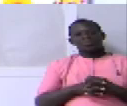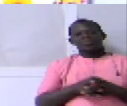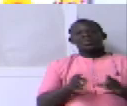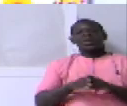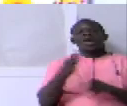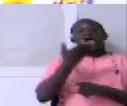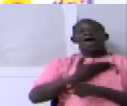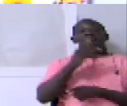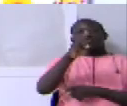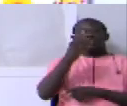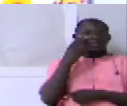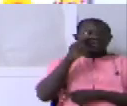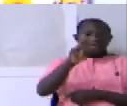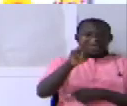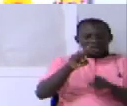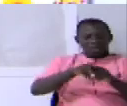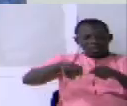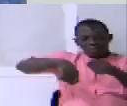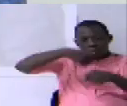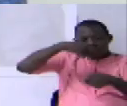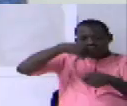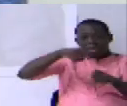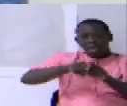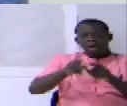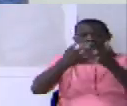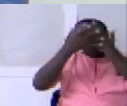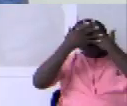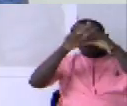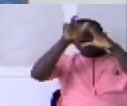Have you seen prisoners throwing it away?